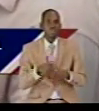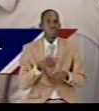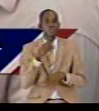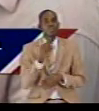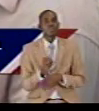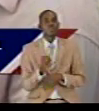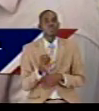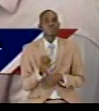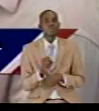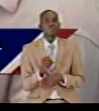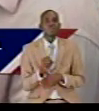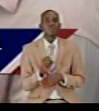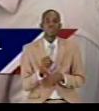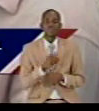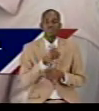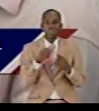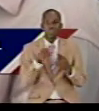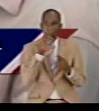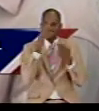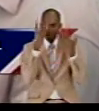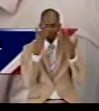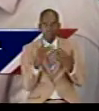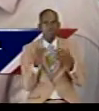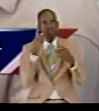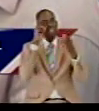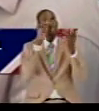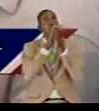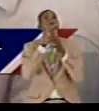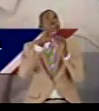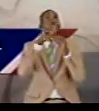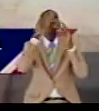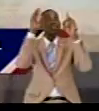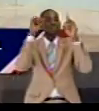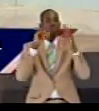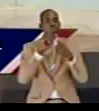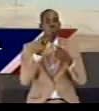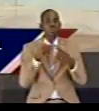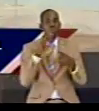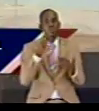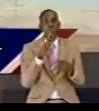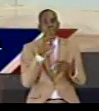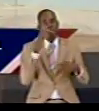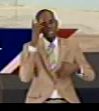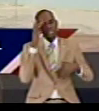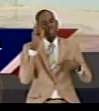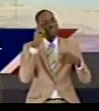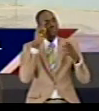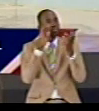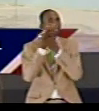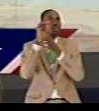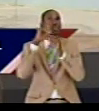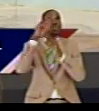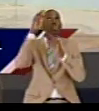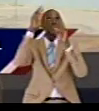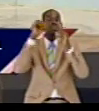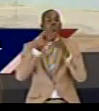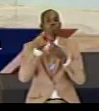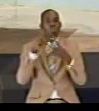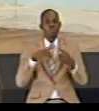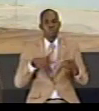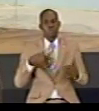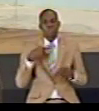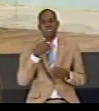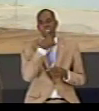When you are sad, trust in him. When you are sick, trust in him. When you feel